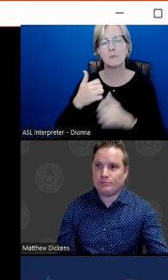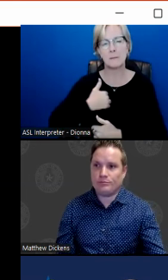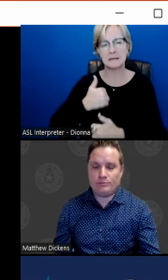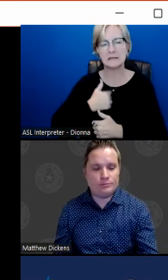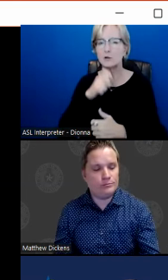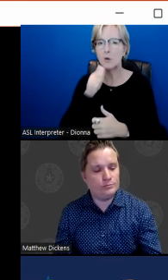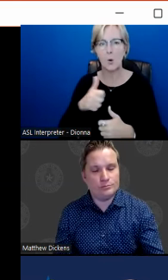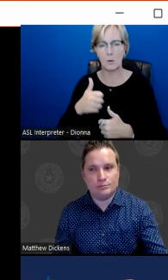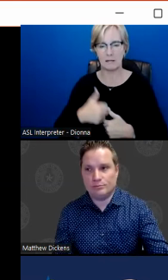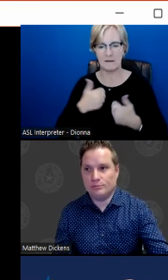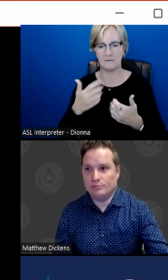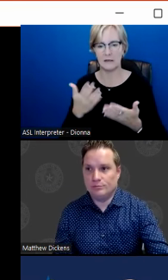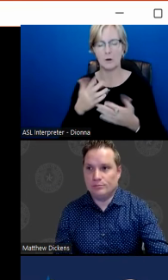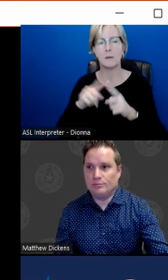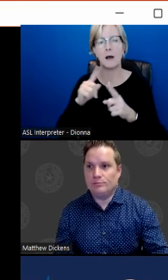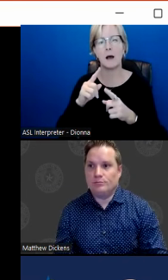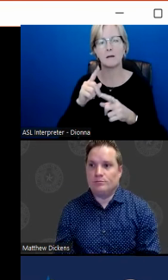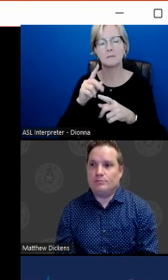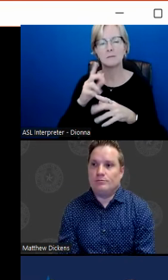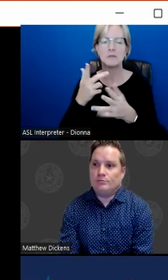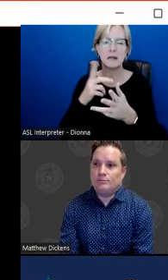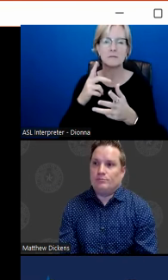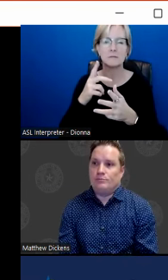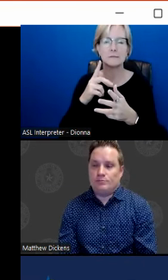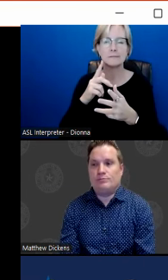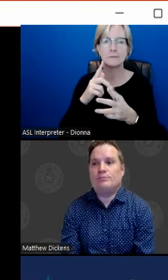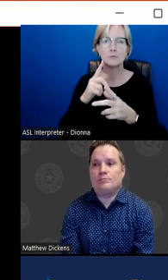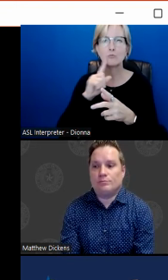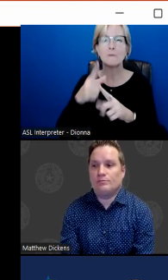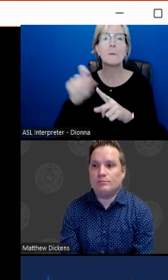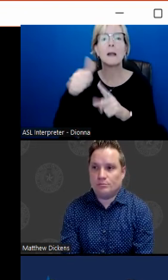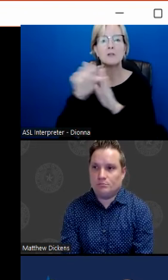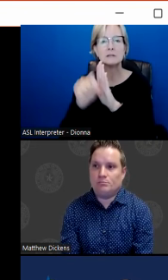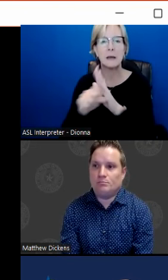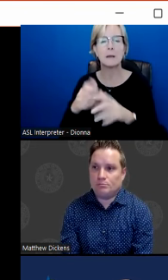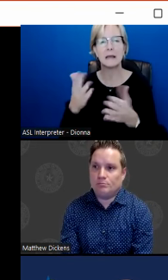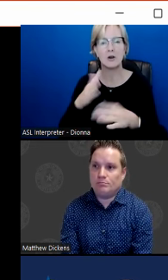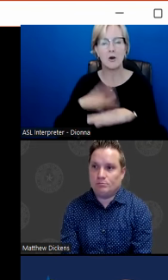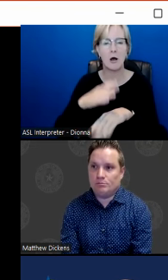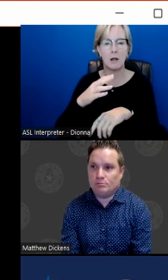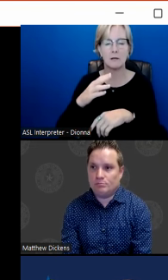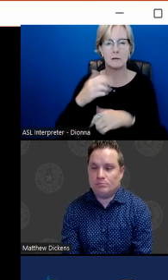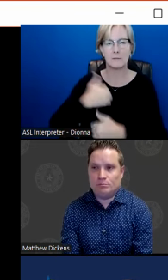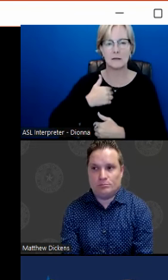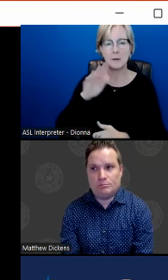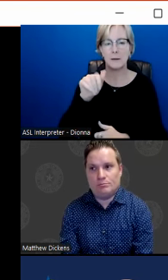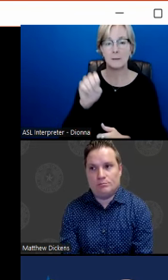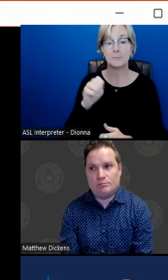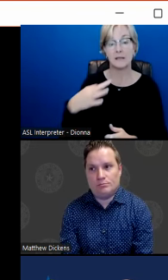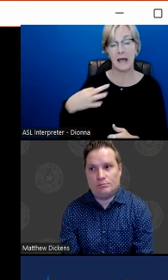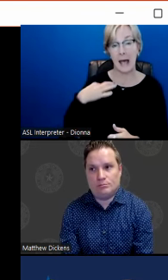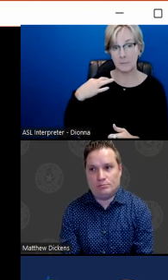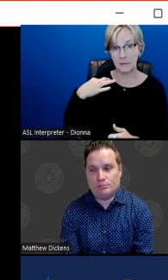personnel stationed on a military installation in Texas. Initial application for a disabled person license plate or